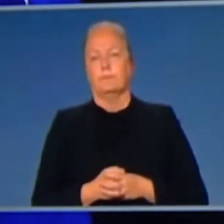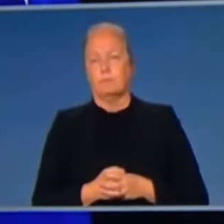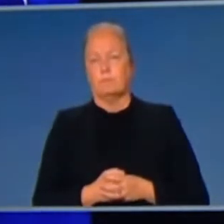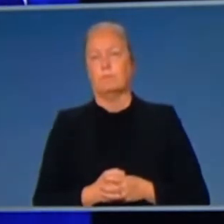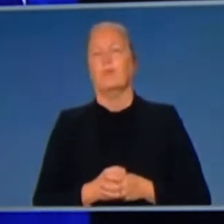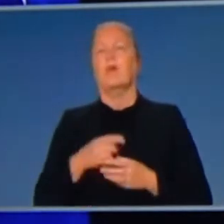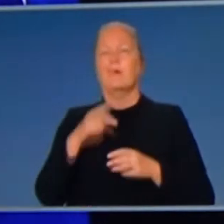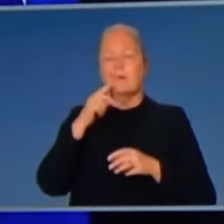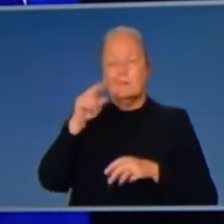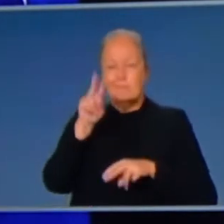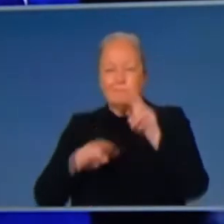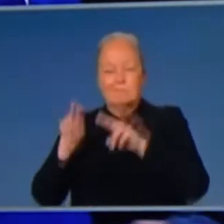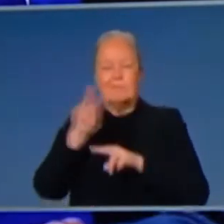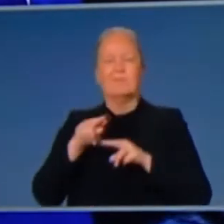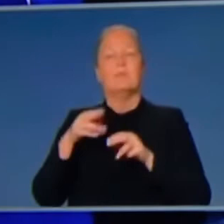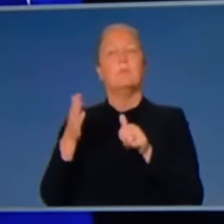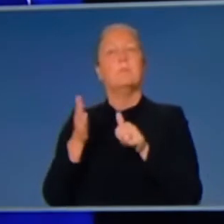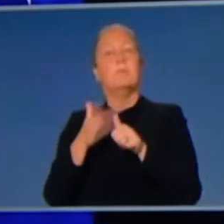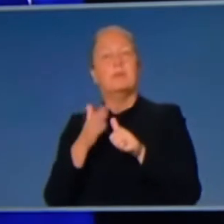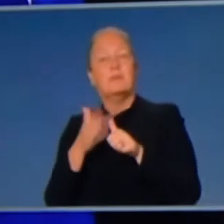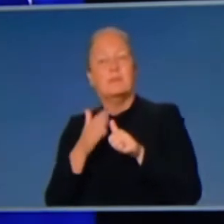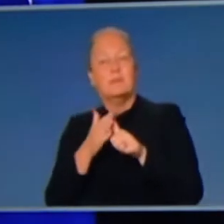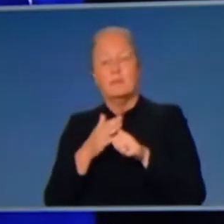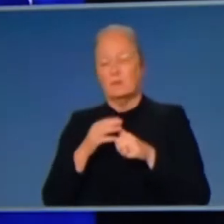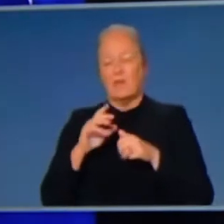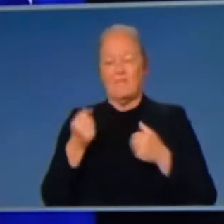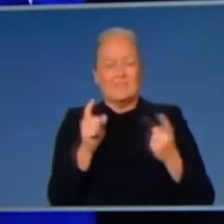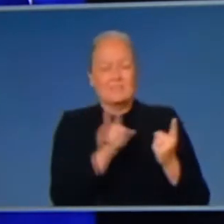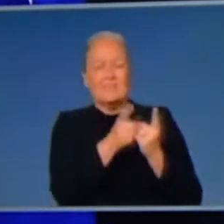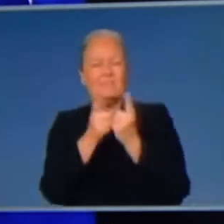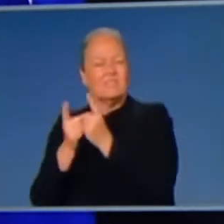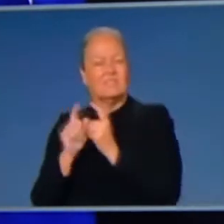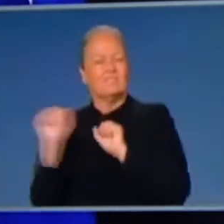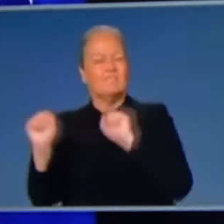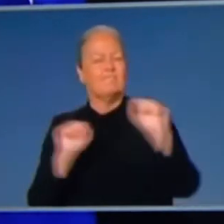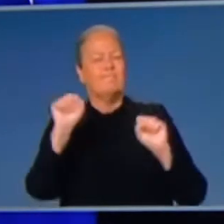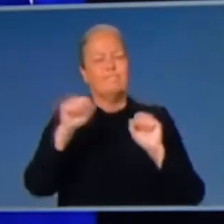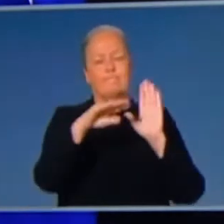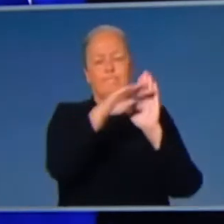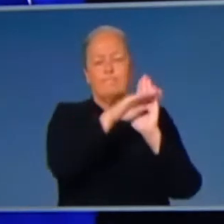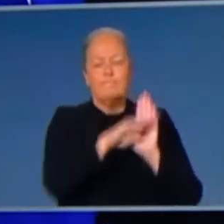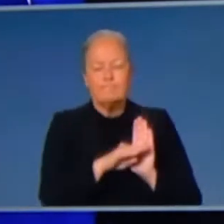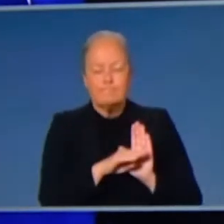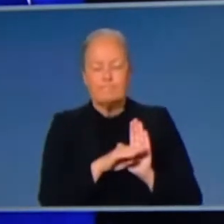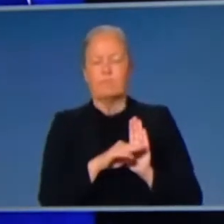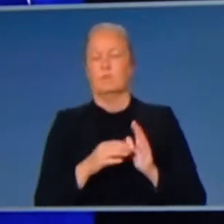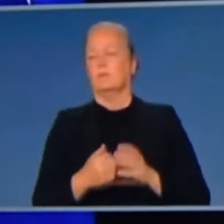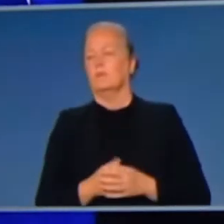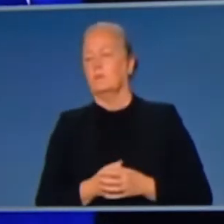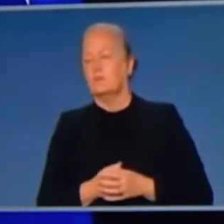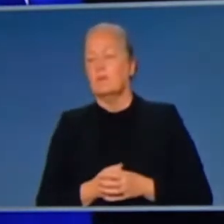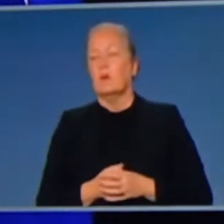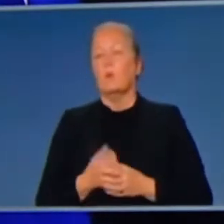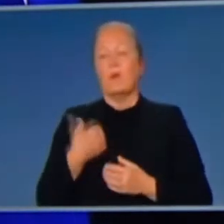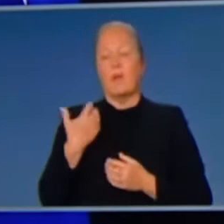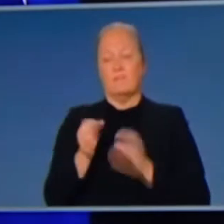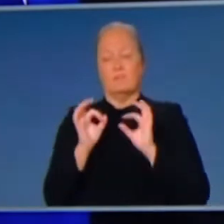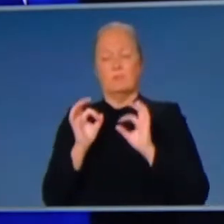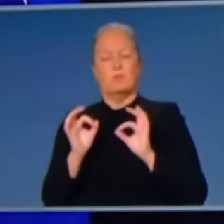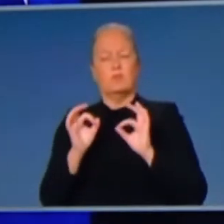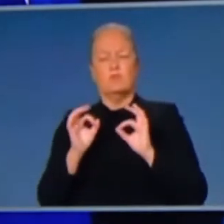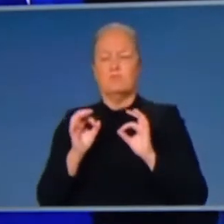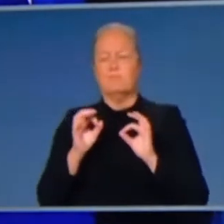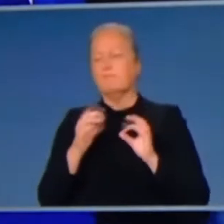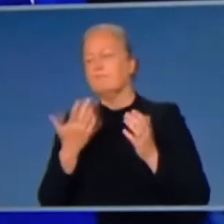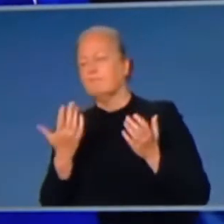through a combination over the course of the pandemic period, through a combination of waivers of rent